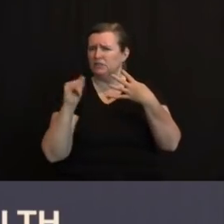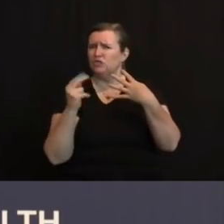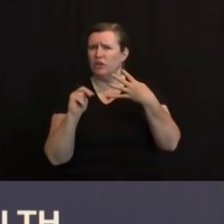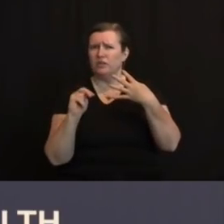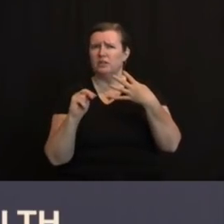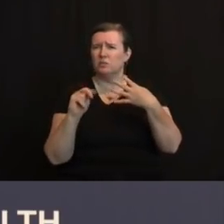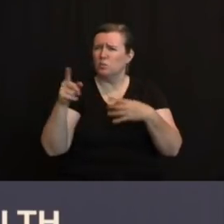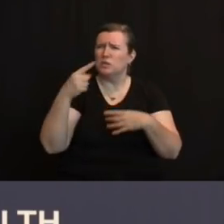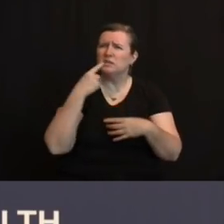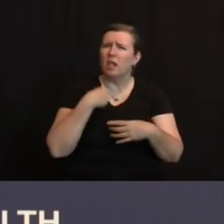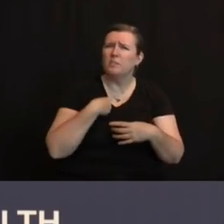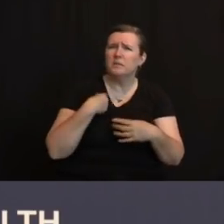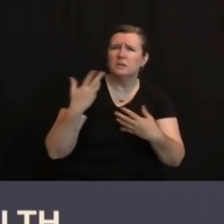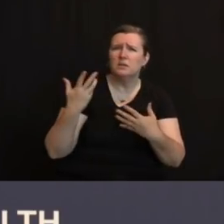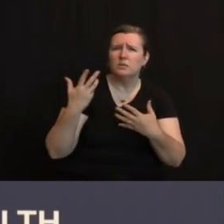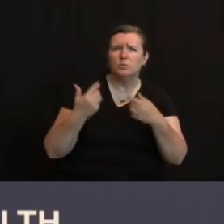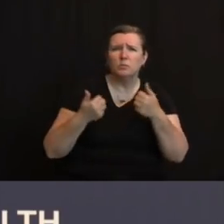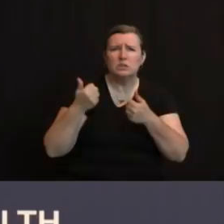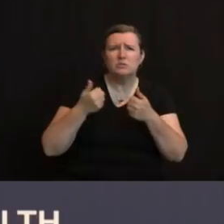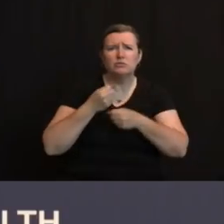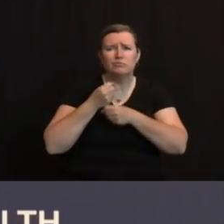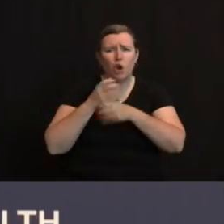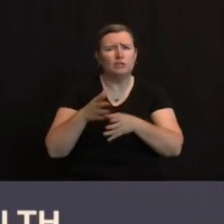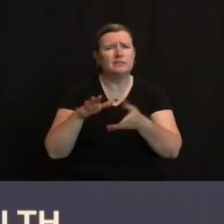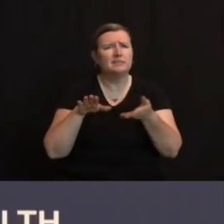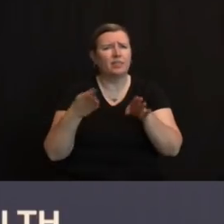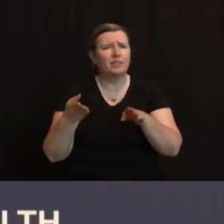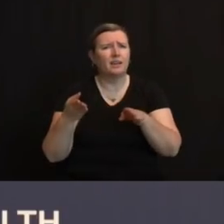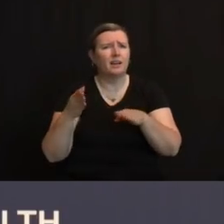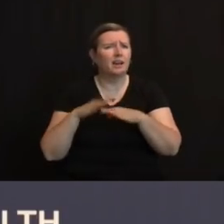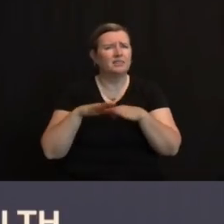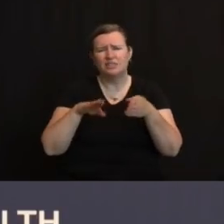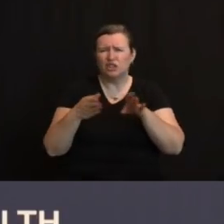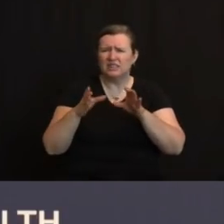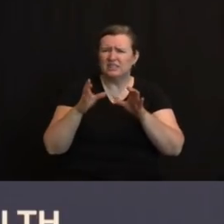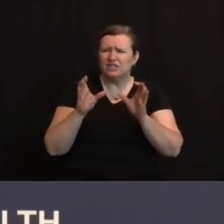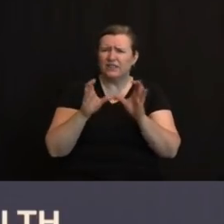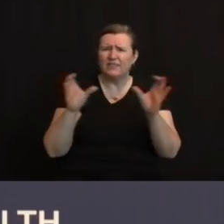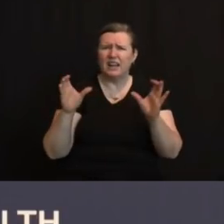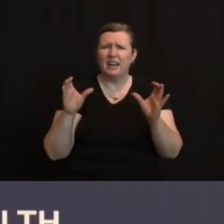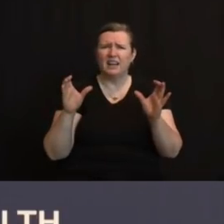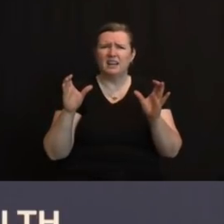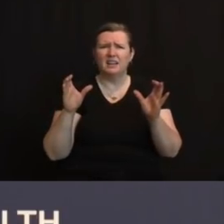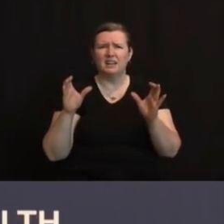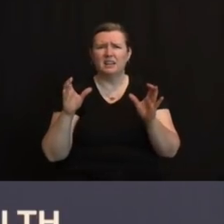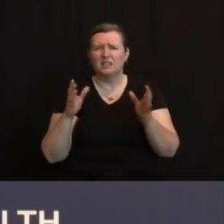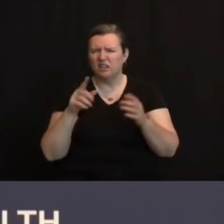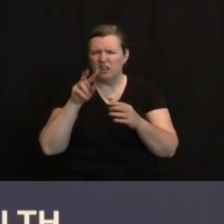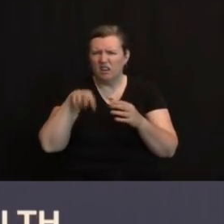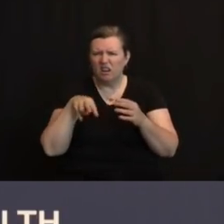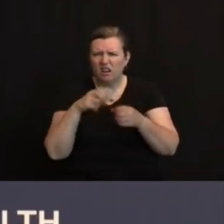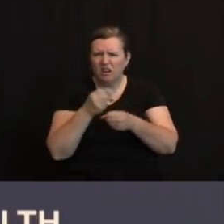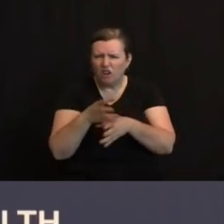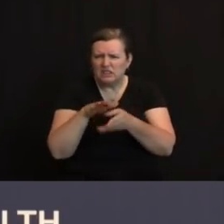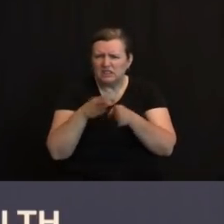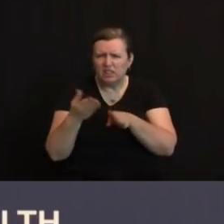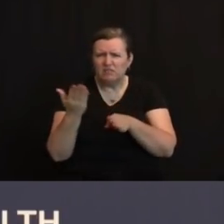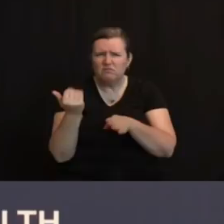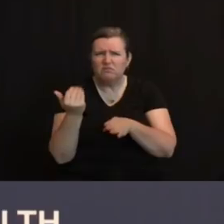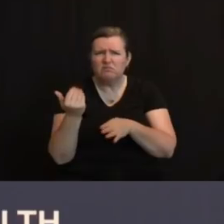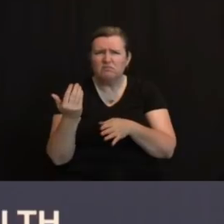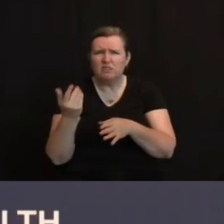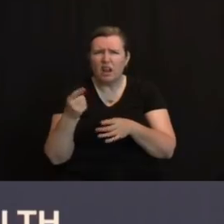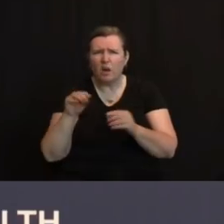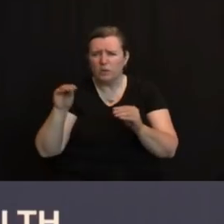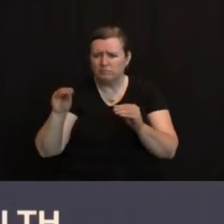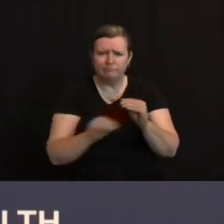which causes of death on those death certificates caused you to add a person to the probable list of